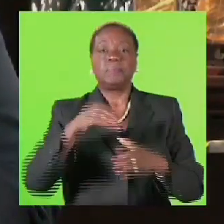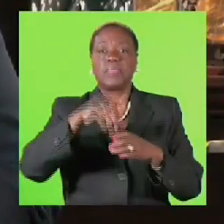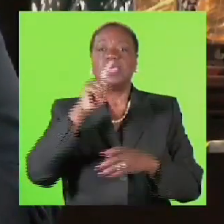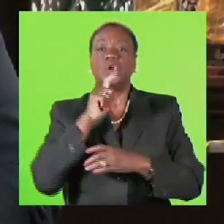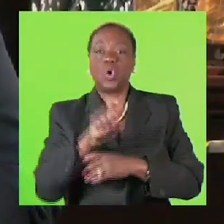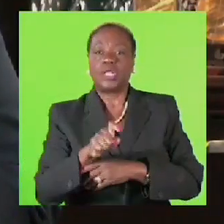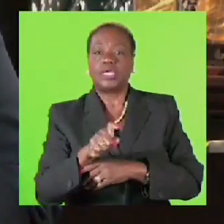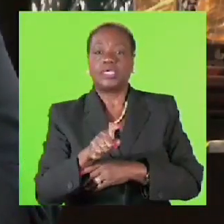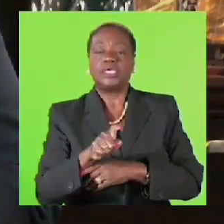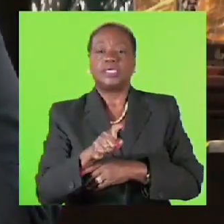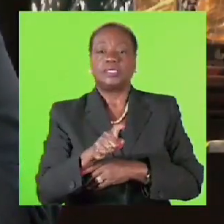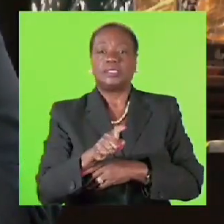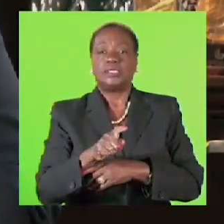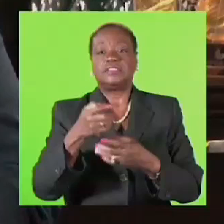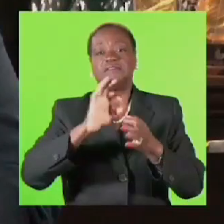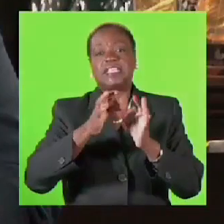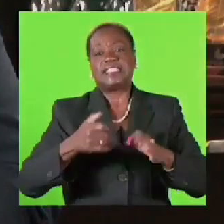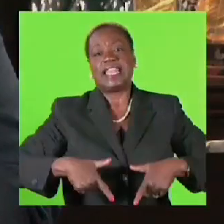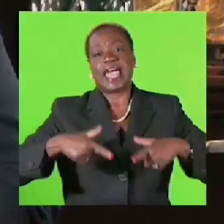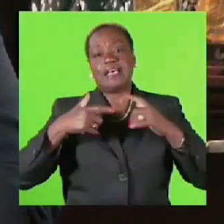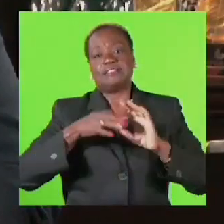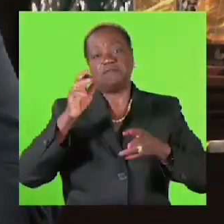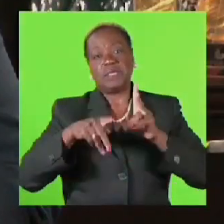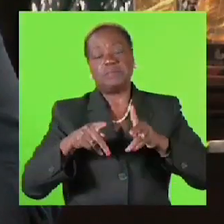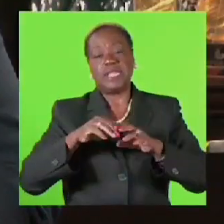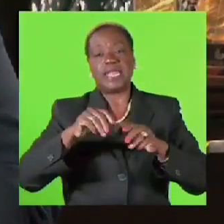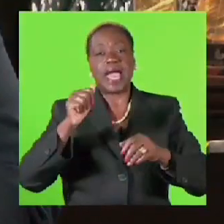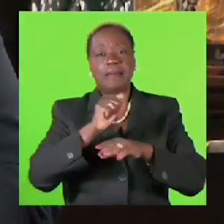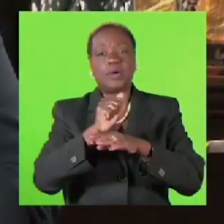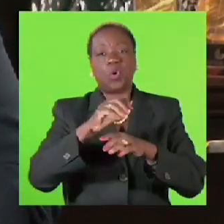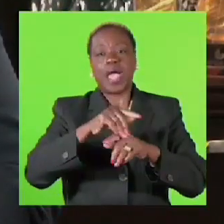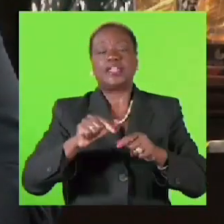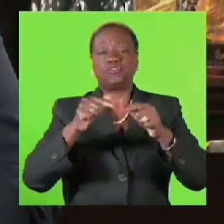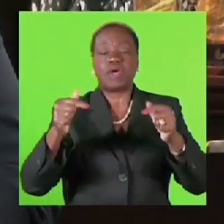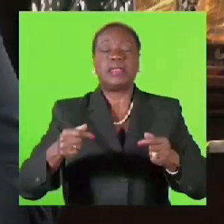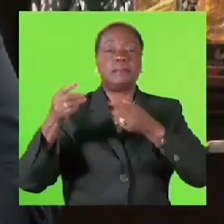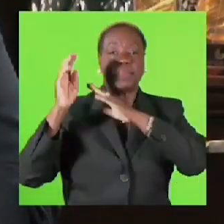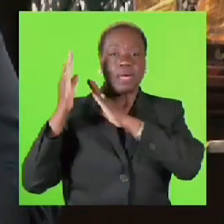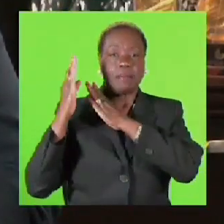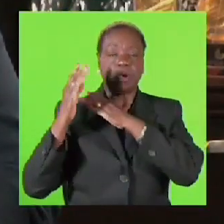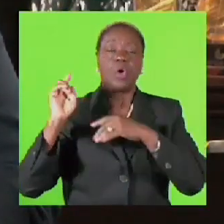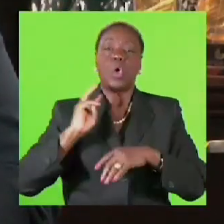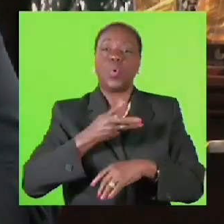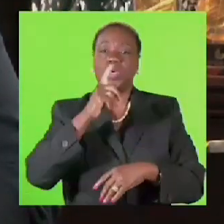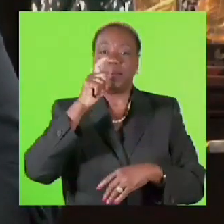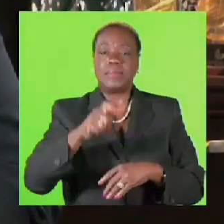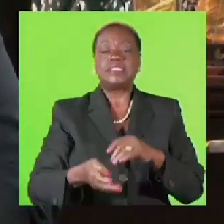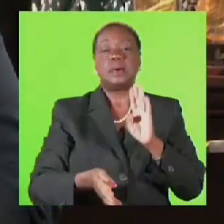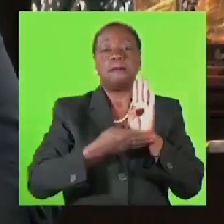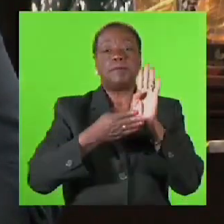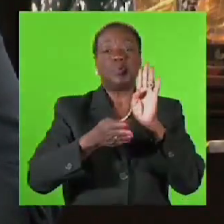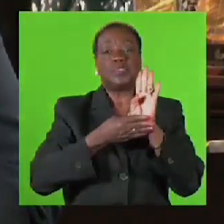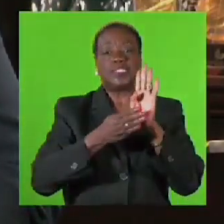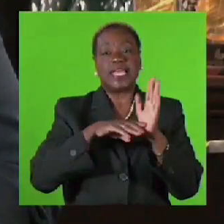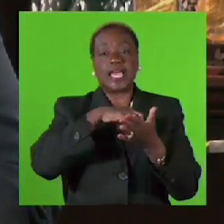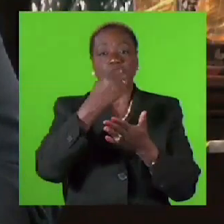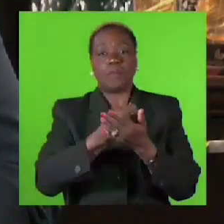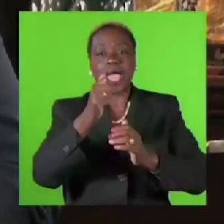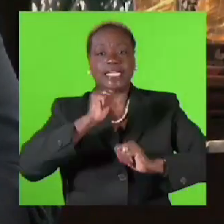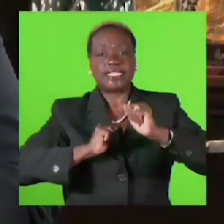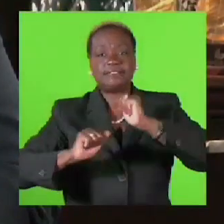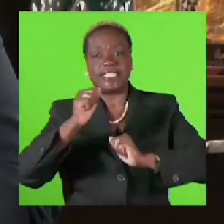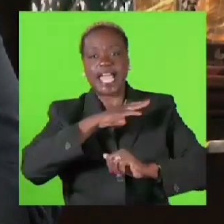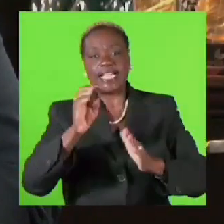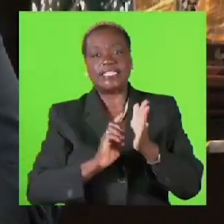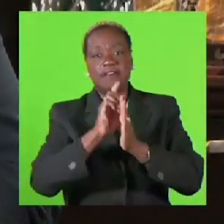in order to restore the lives of people of Abaco and Grand Bahama, we must boost economic activity